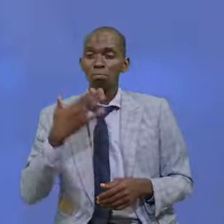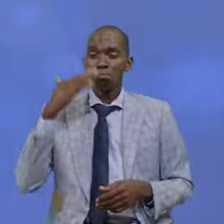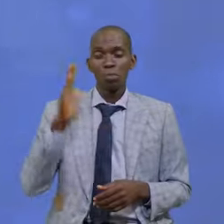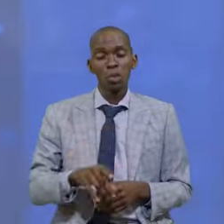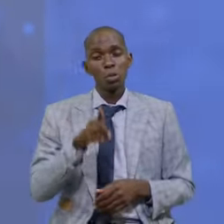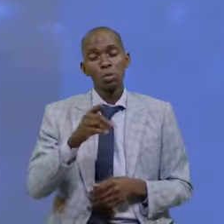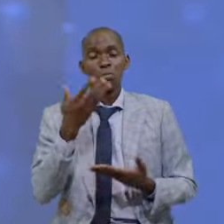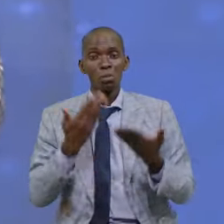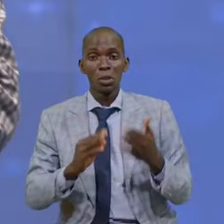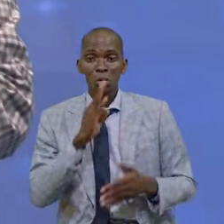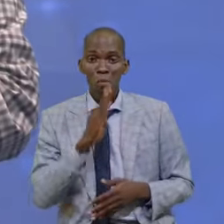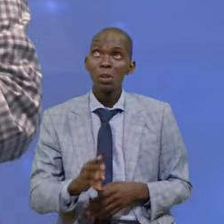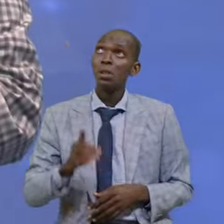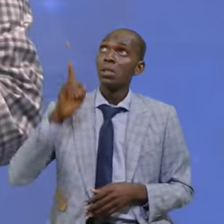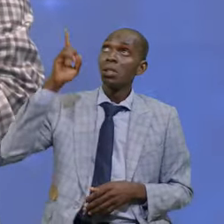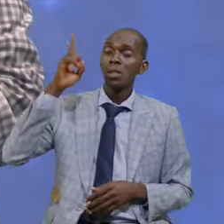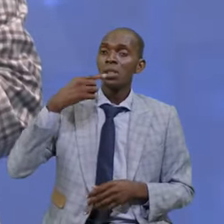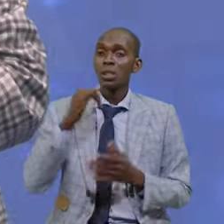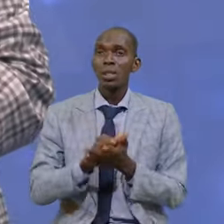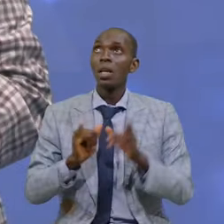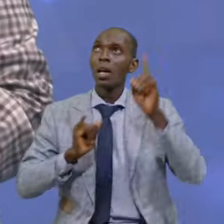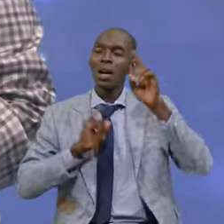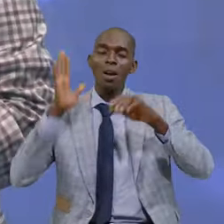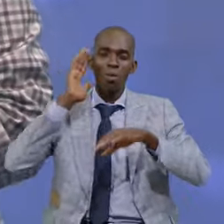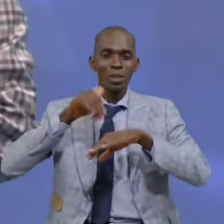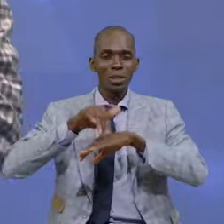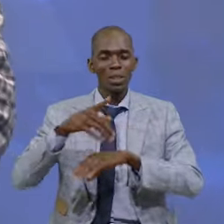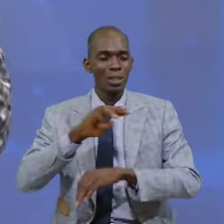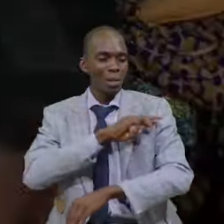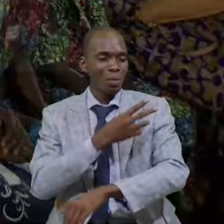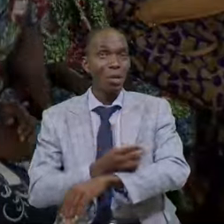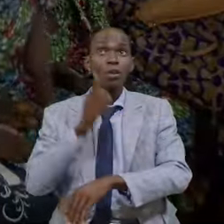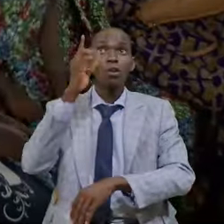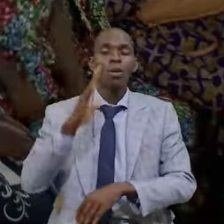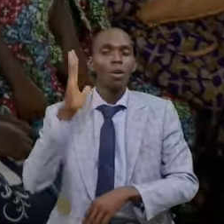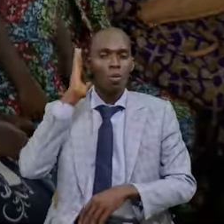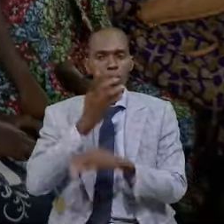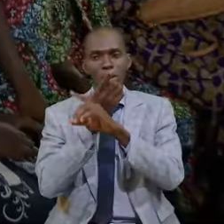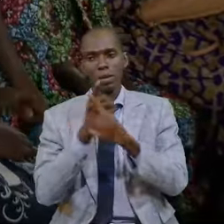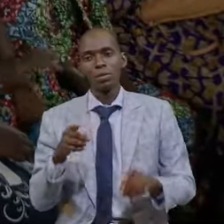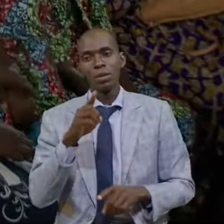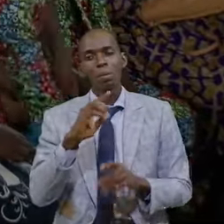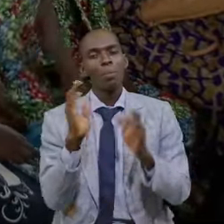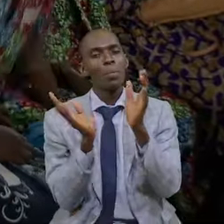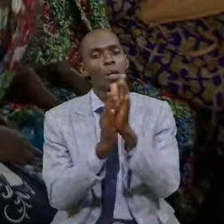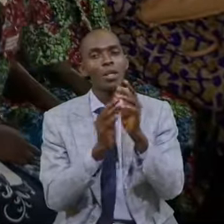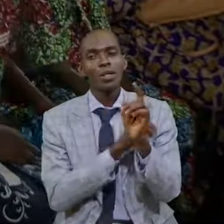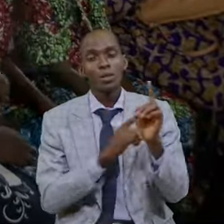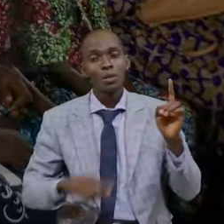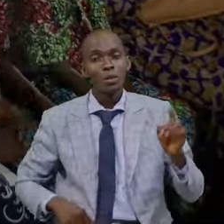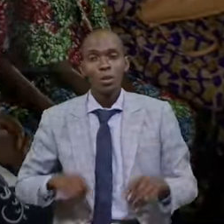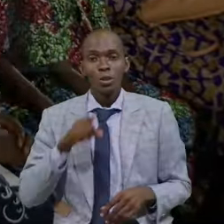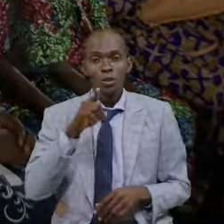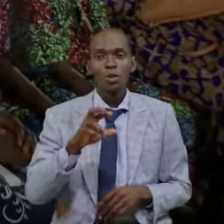I'm going to send the mighty God, and he will deliver him. Praise the Lord. You are worthy and you